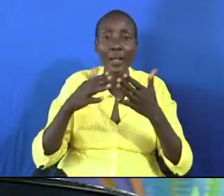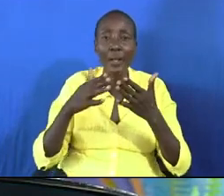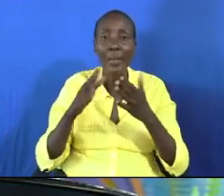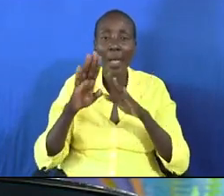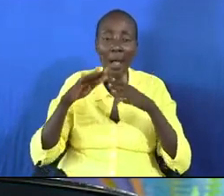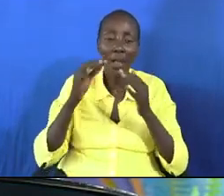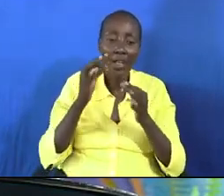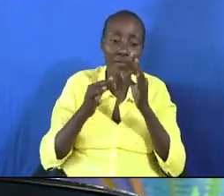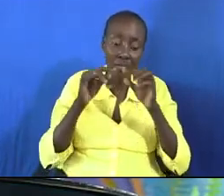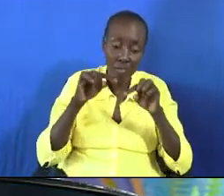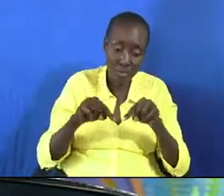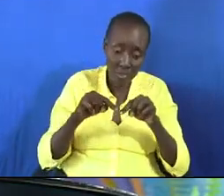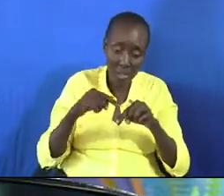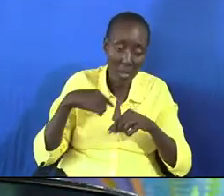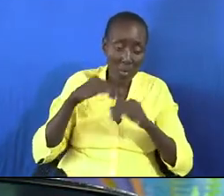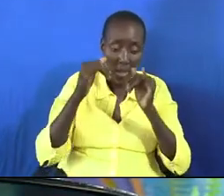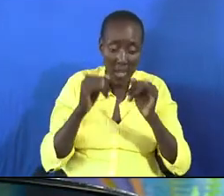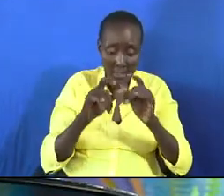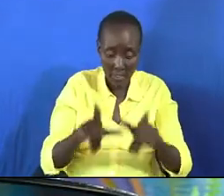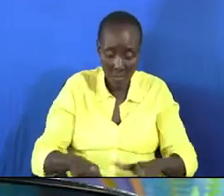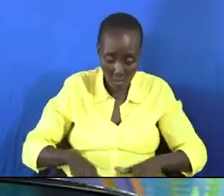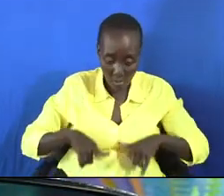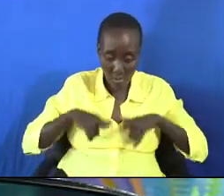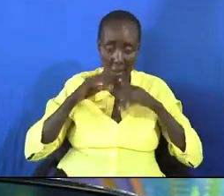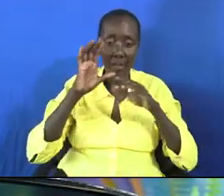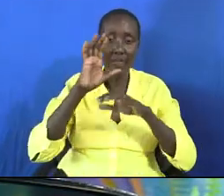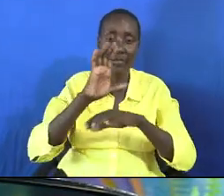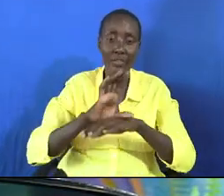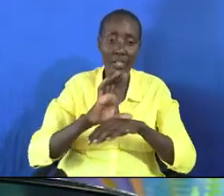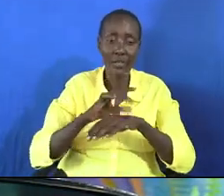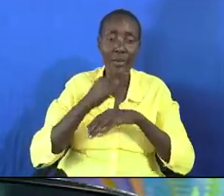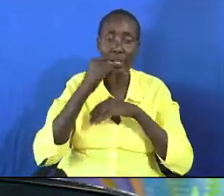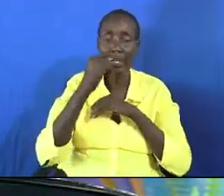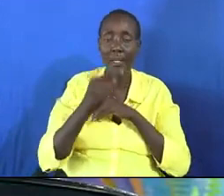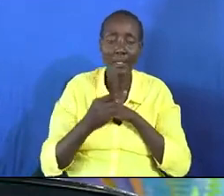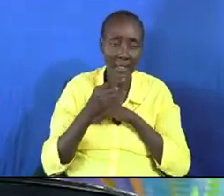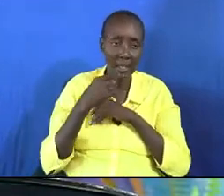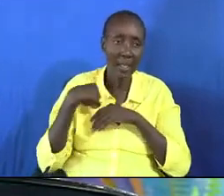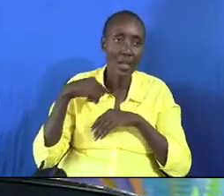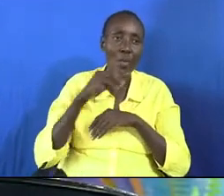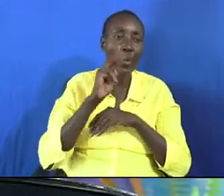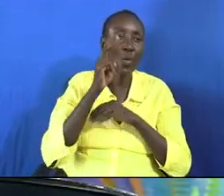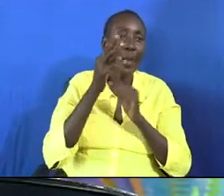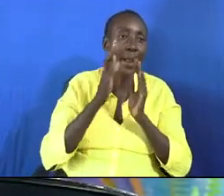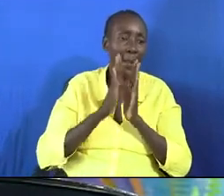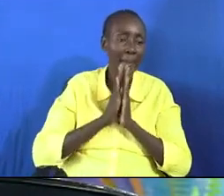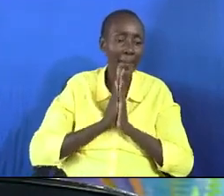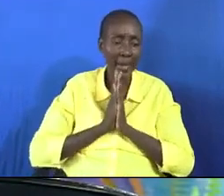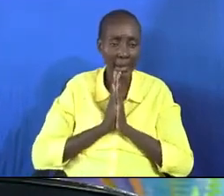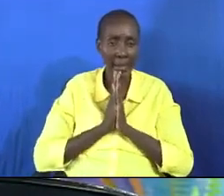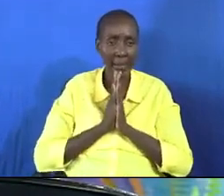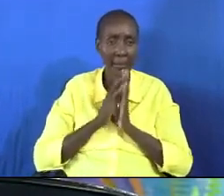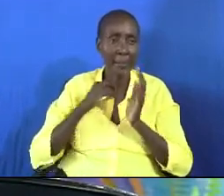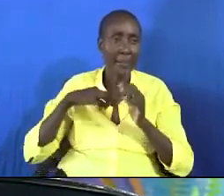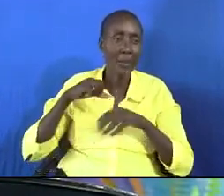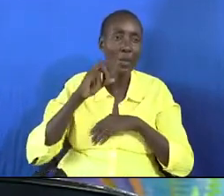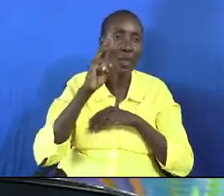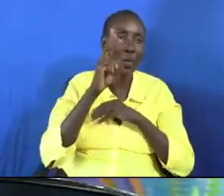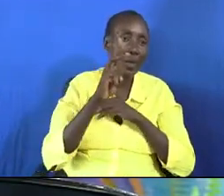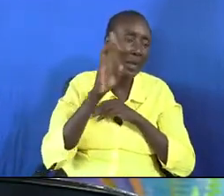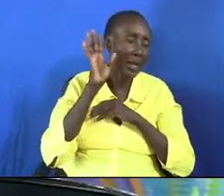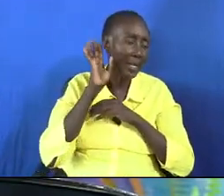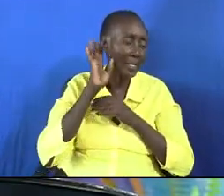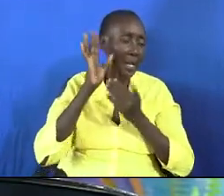if today, as New Life Church, we are to say, we are going to pray. We are going to listen to